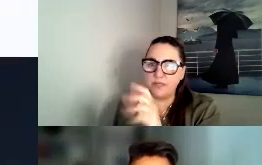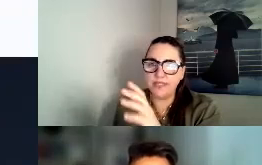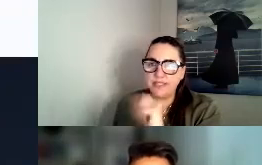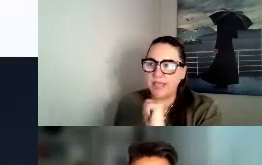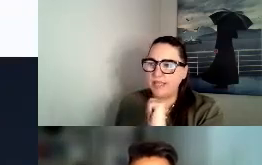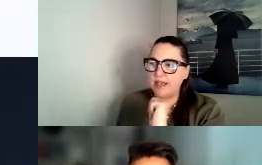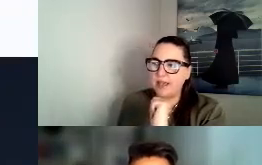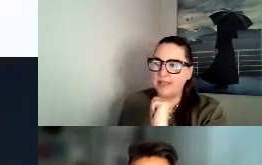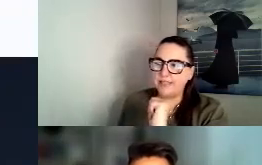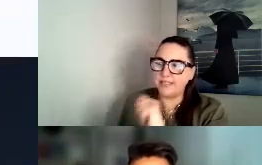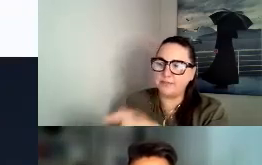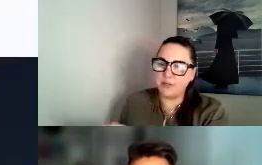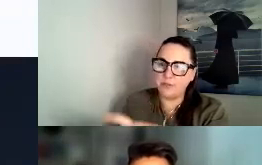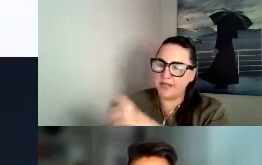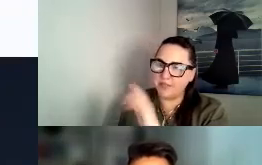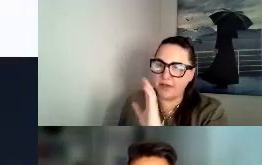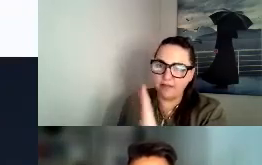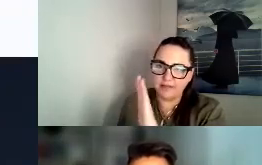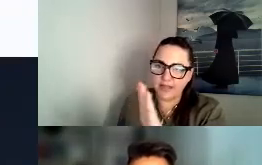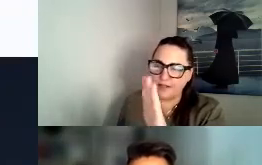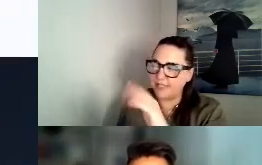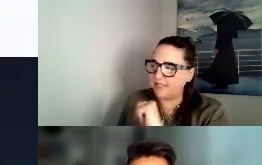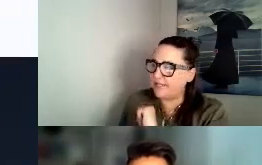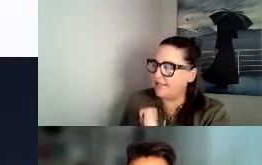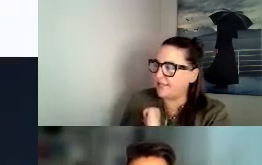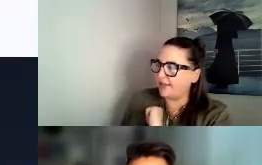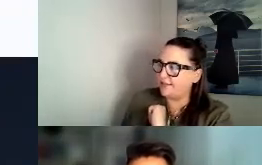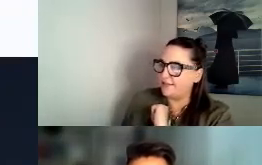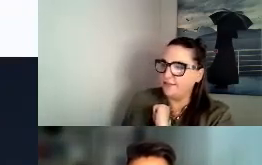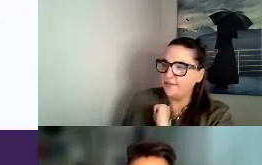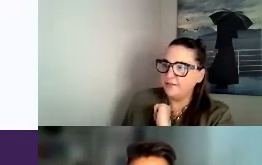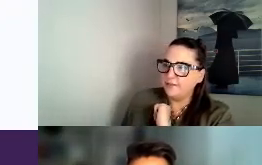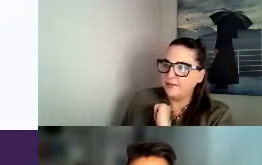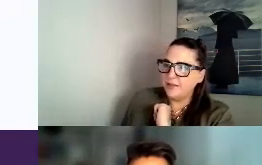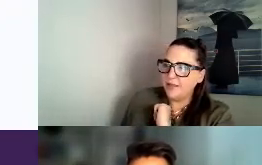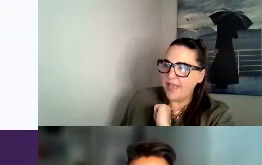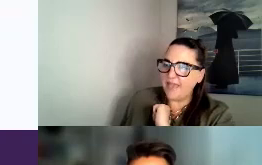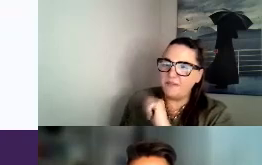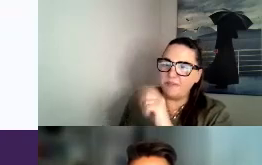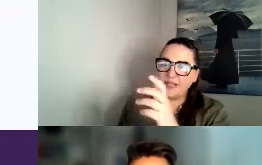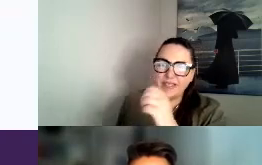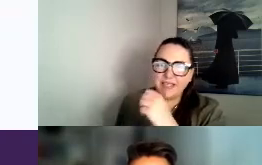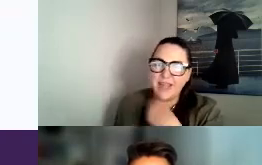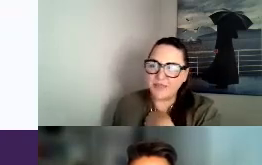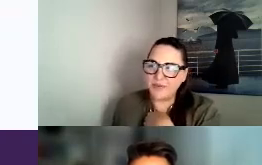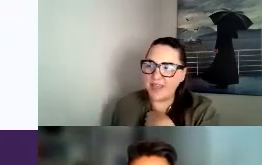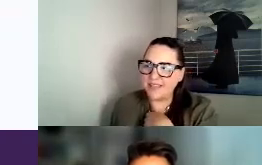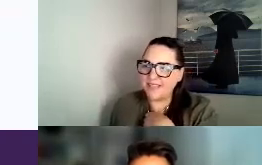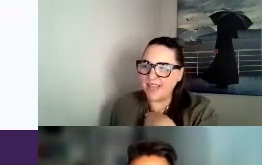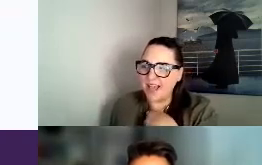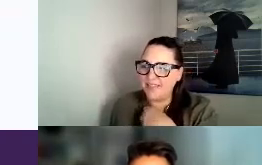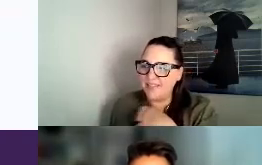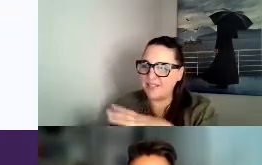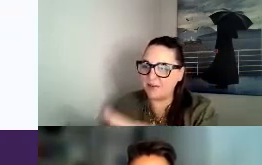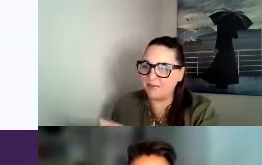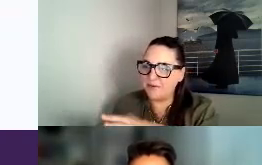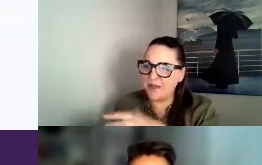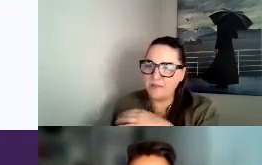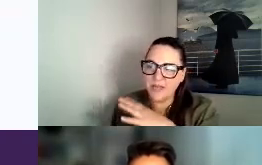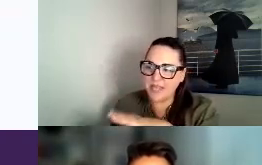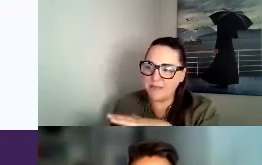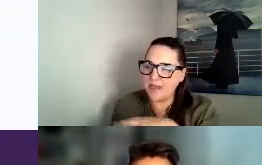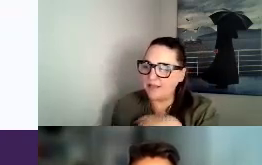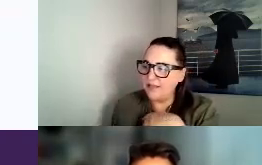So please take, it says a few minutes, but guaranteed 10 seconds. And then please connect with us. This is our